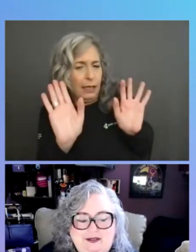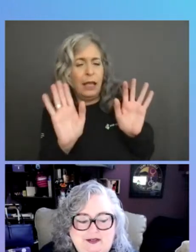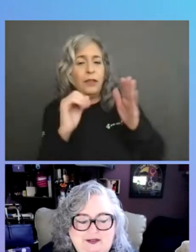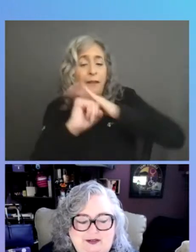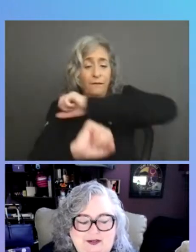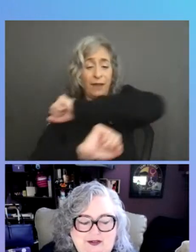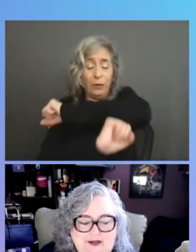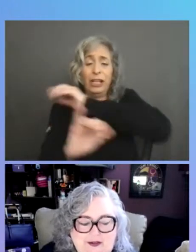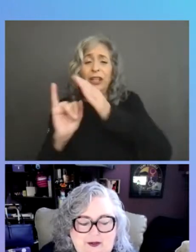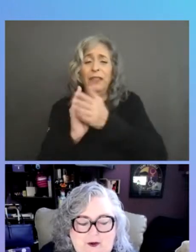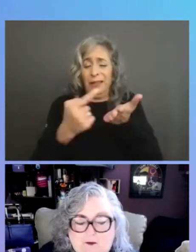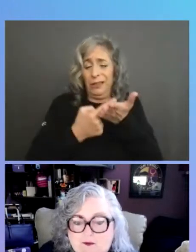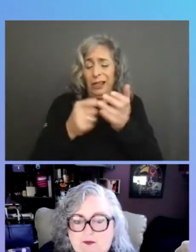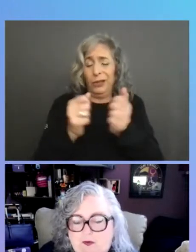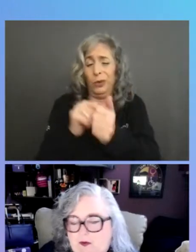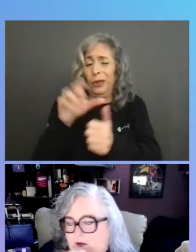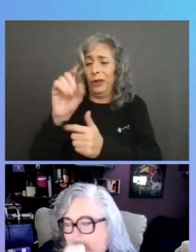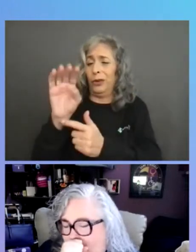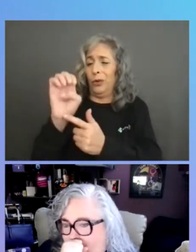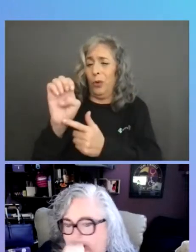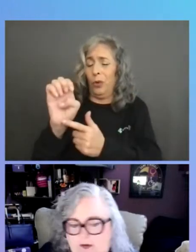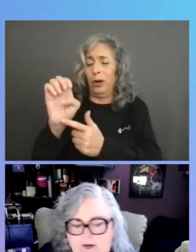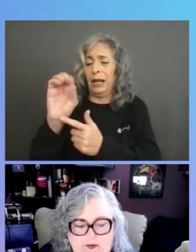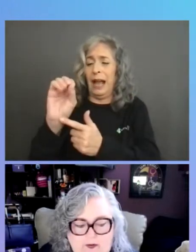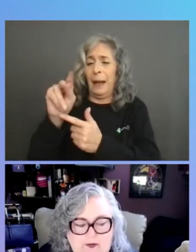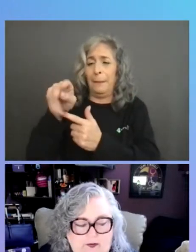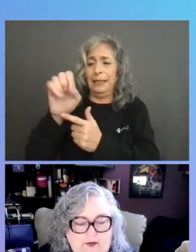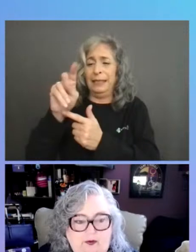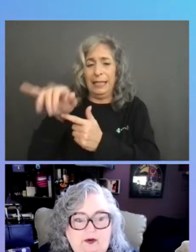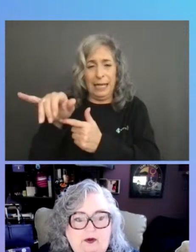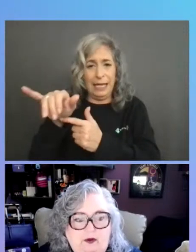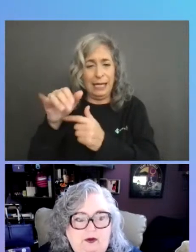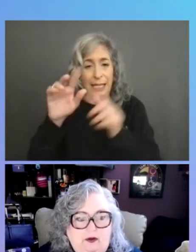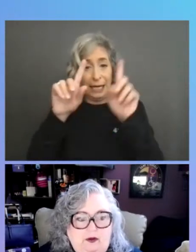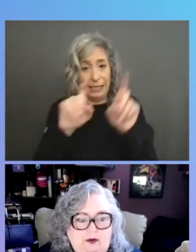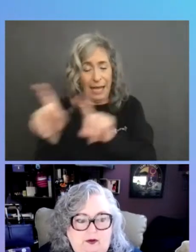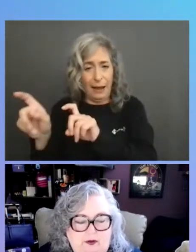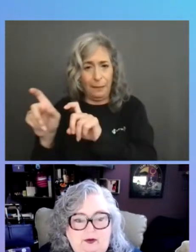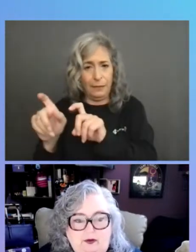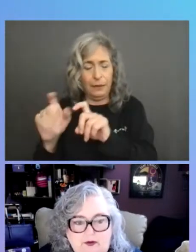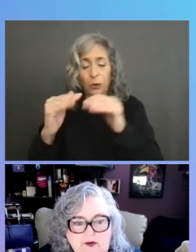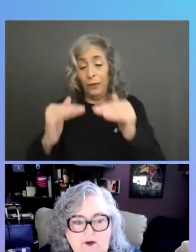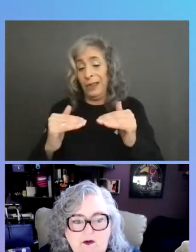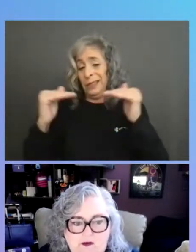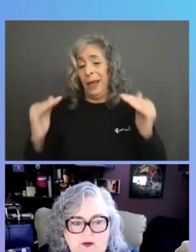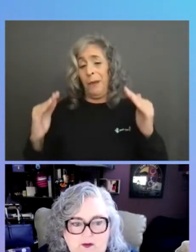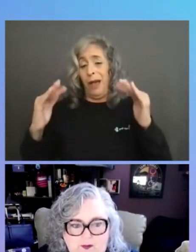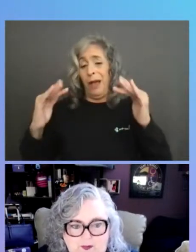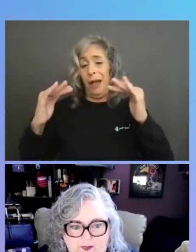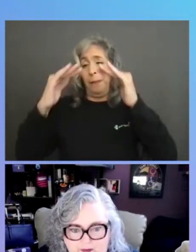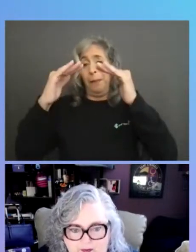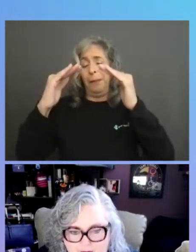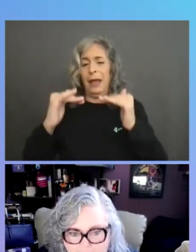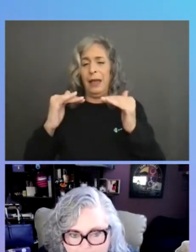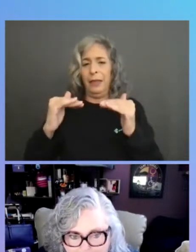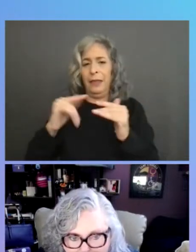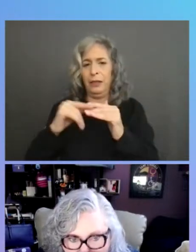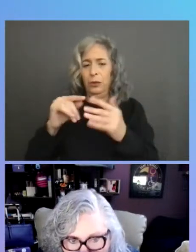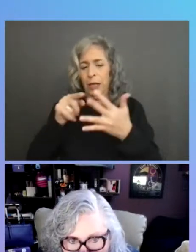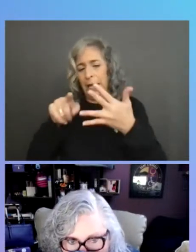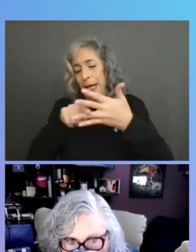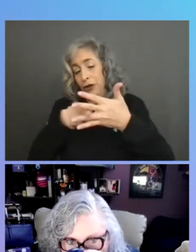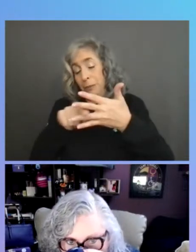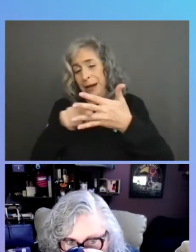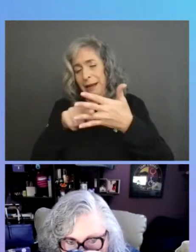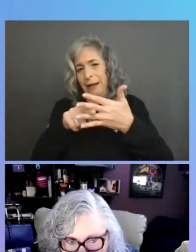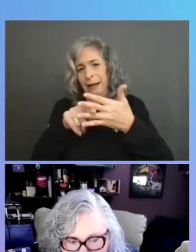foundation. I talked about that with the core competency exam. We have a step up on the pyramid from there to the intermediate or